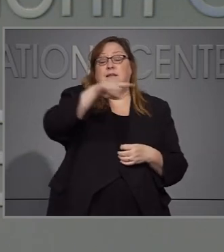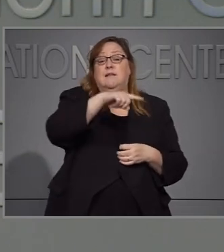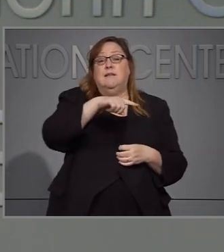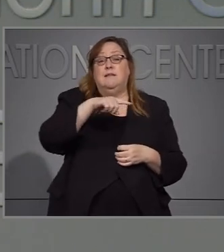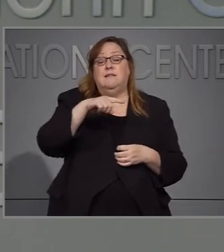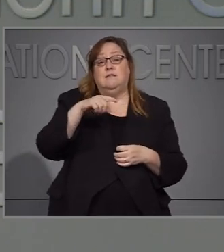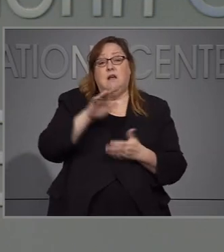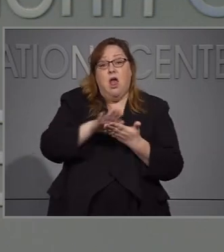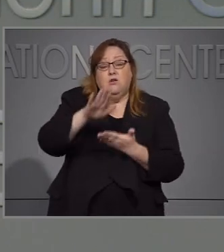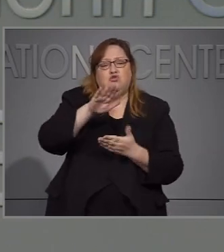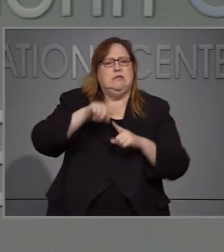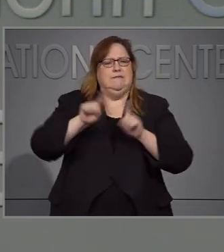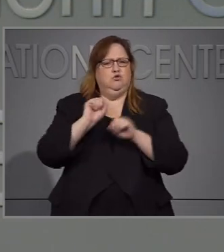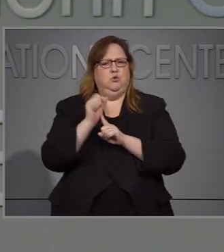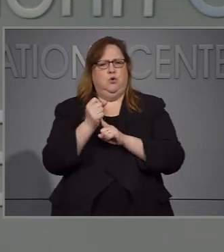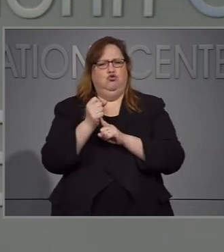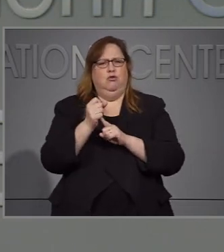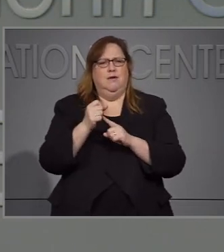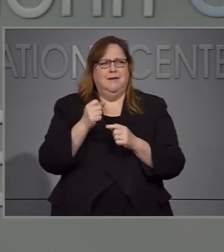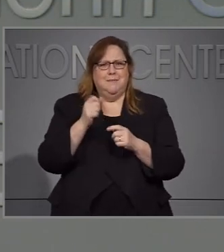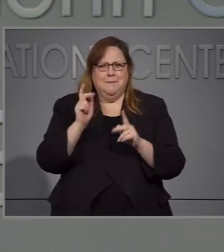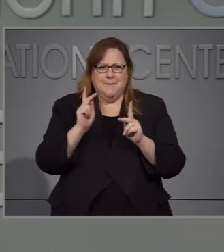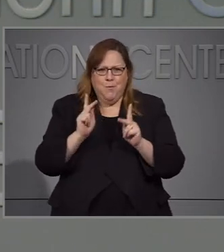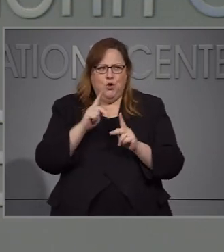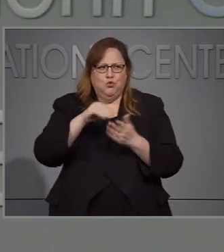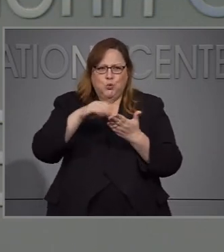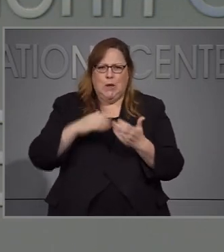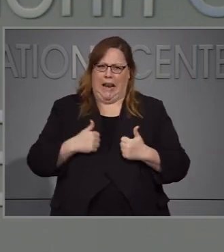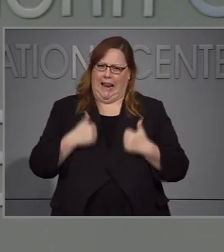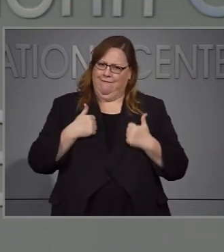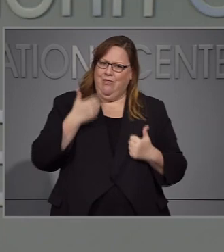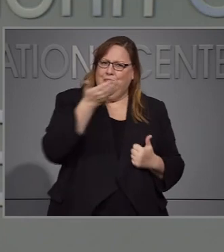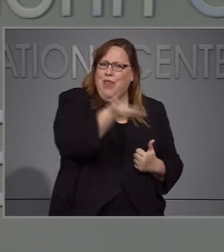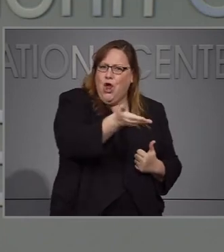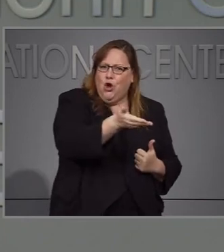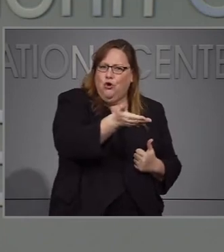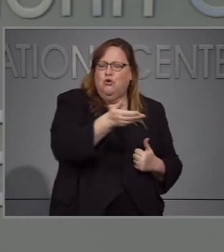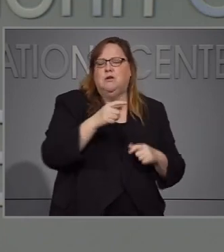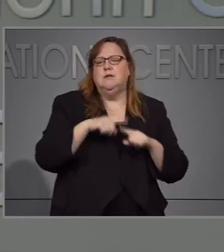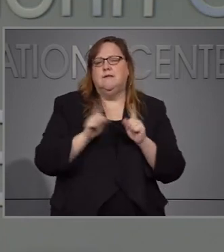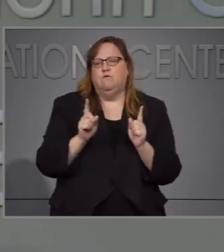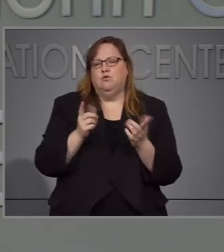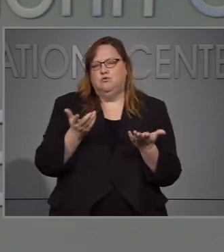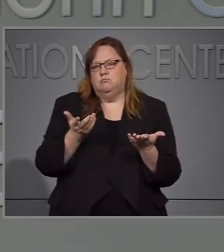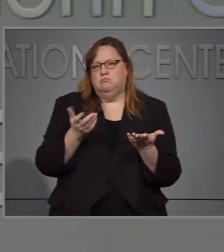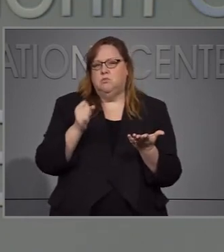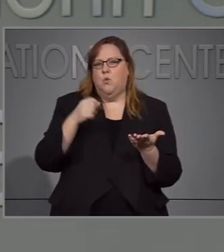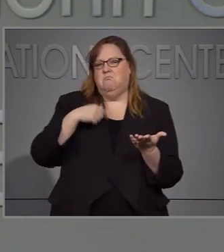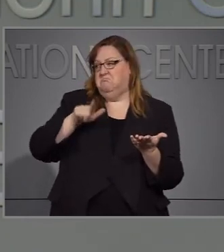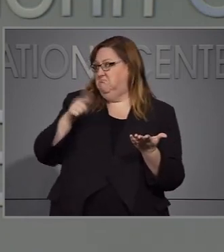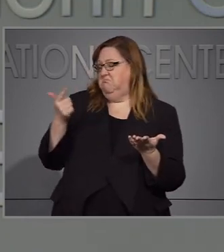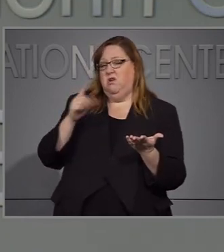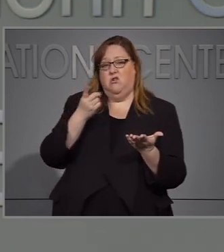campus, and I don't know, Dr. Cohen, if you would want to say a word about that, you can.